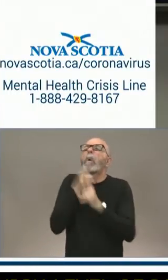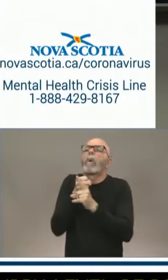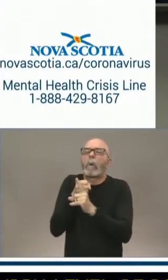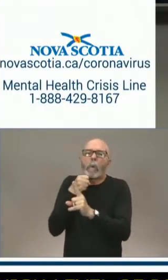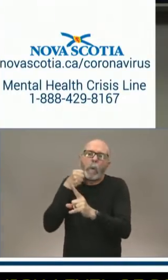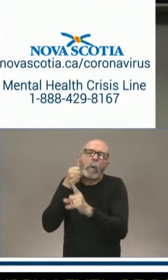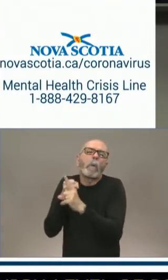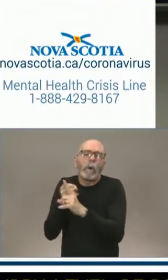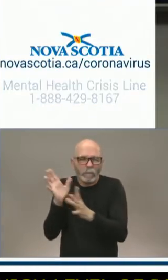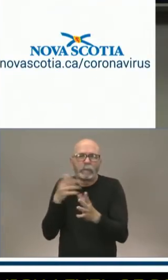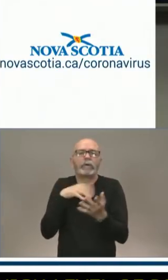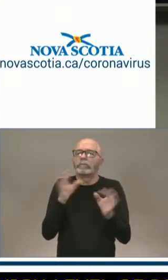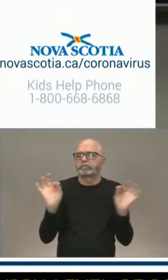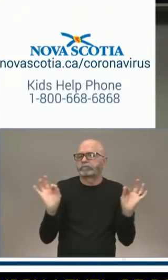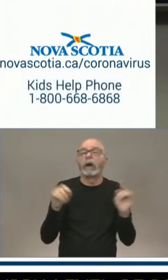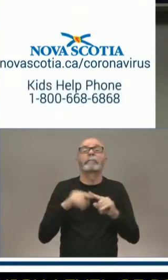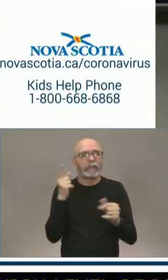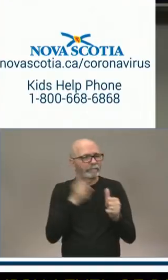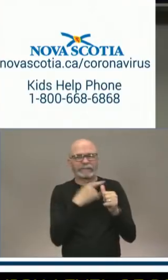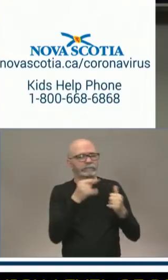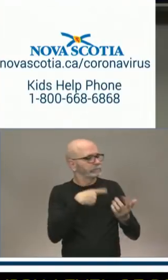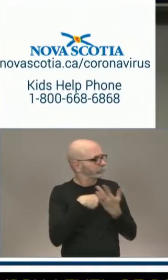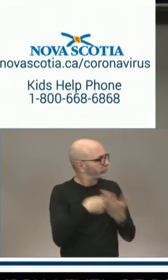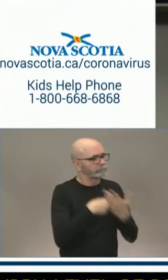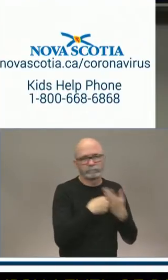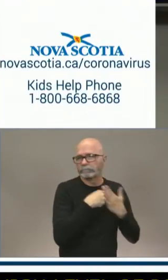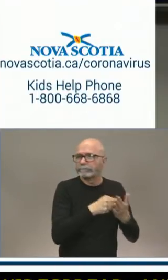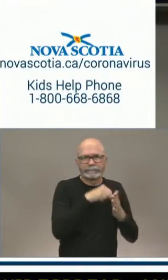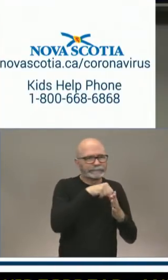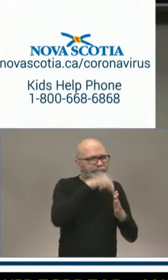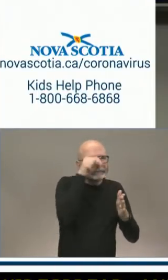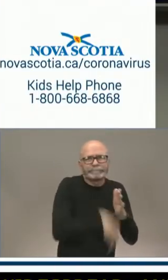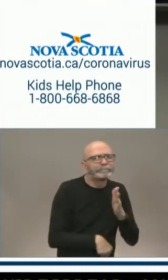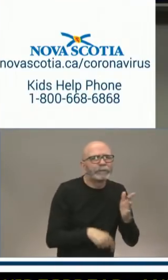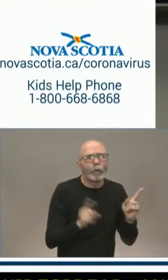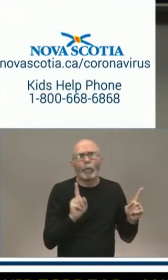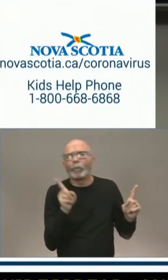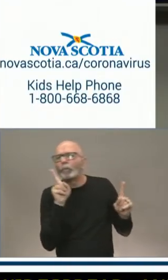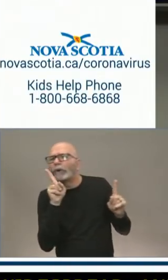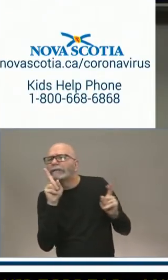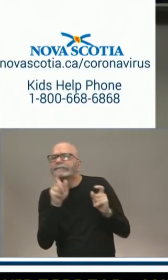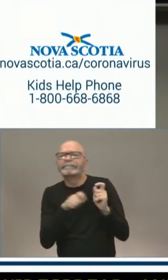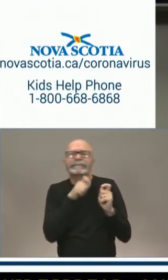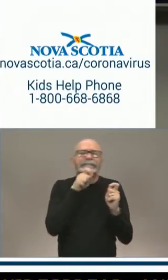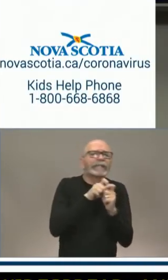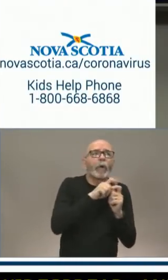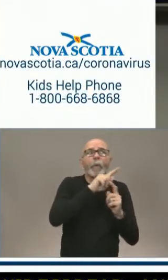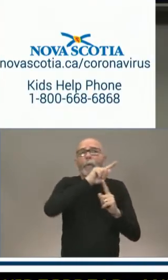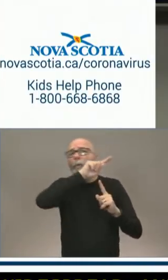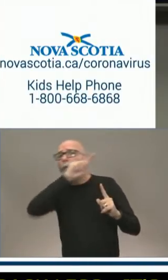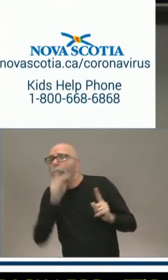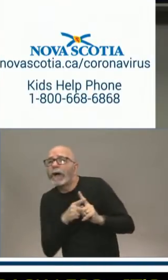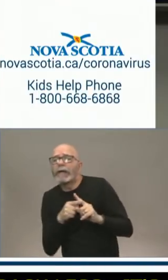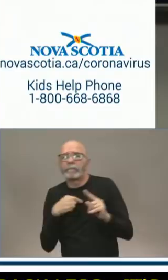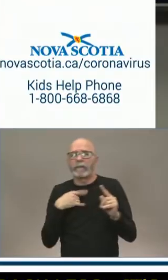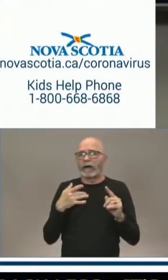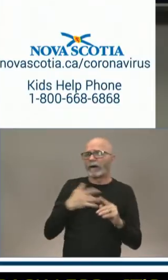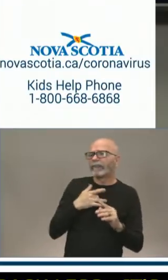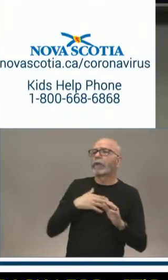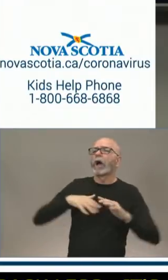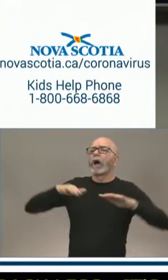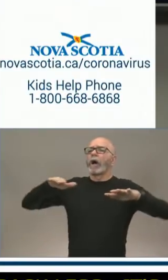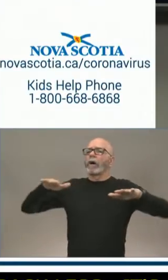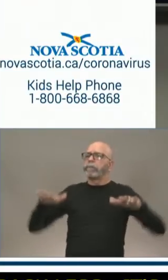call I was on yesterday, we're looking at, so what actually do we start to be comfortable letting go when we get a high level